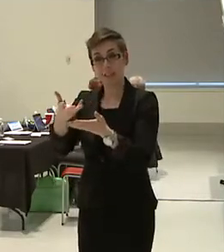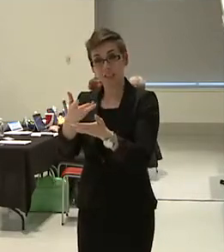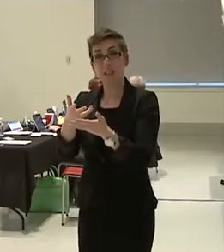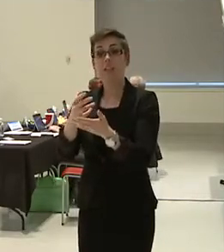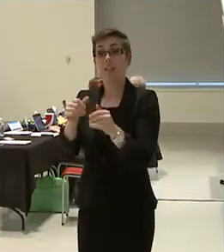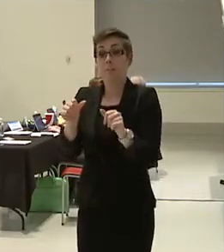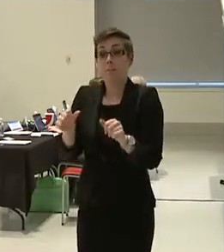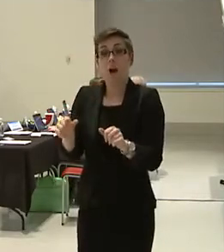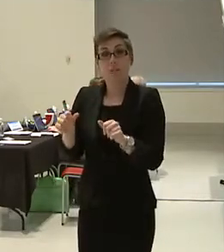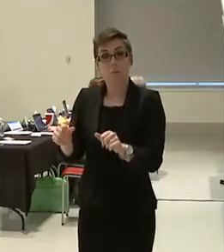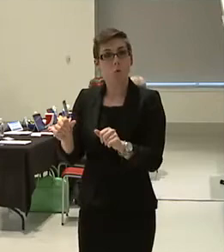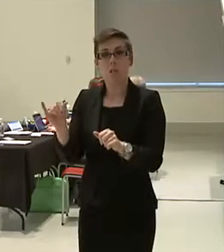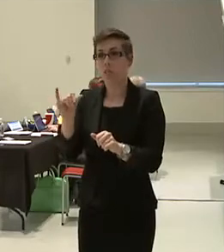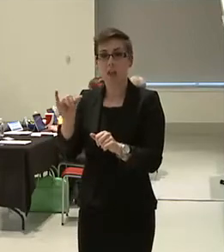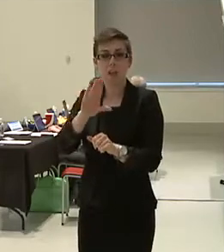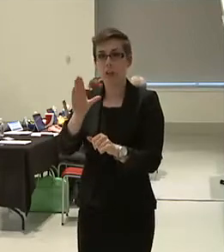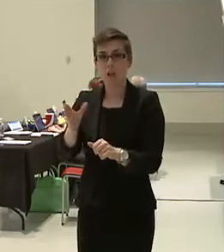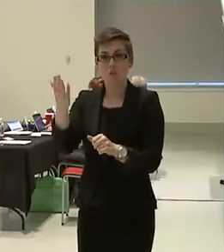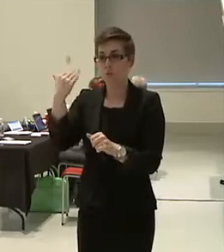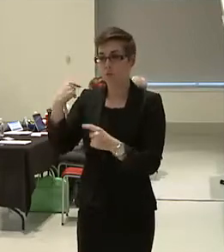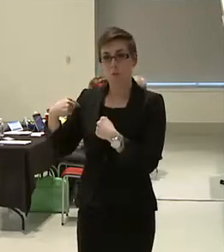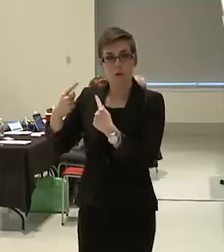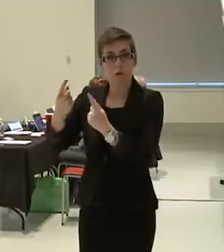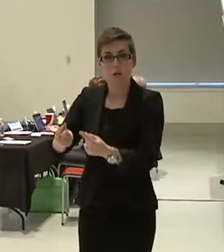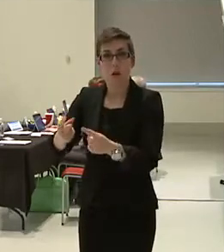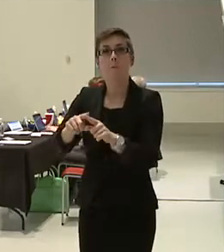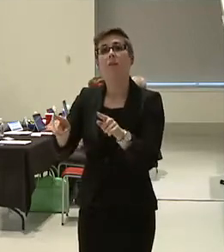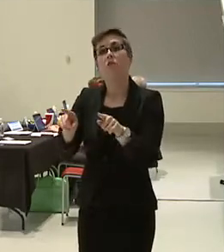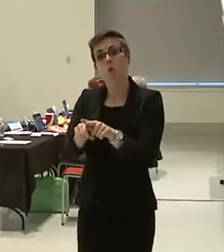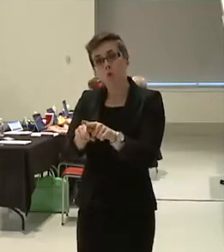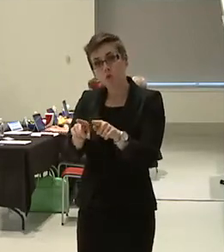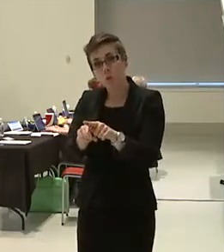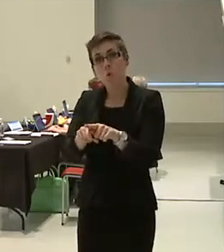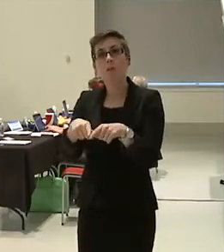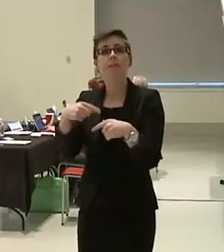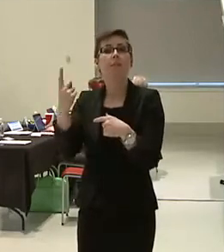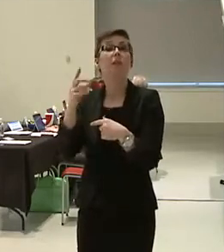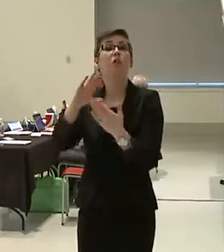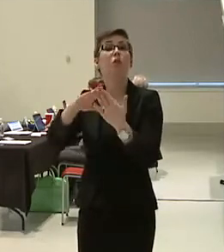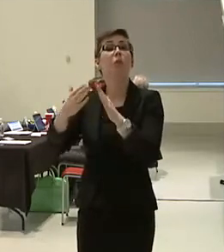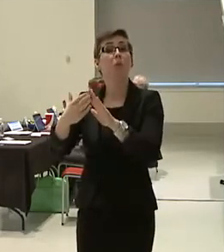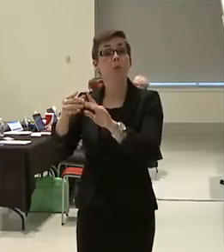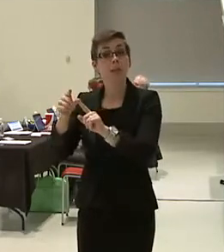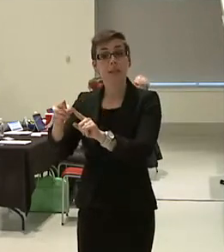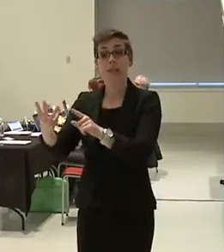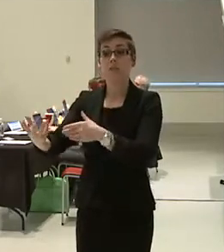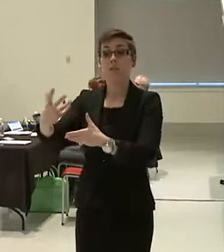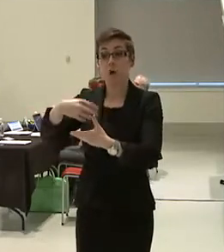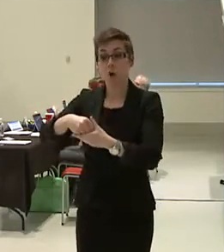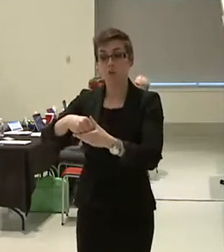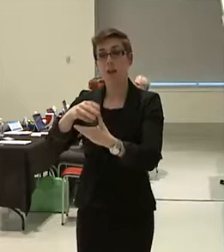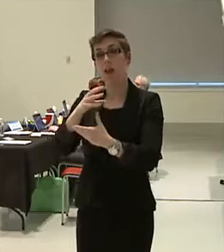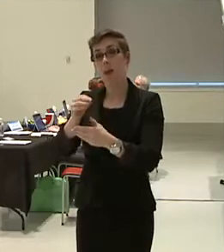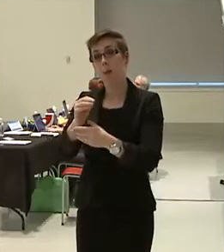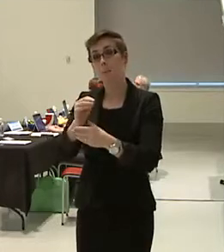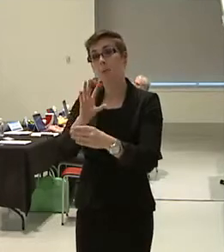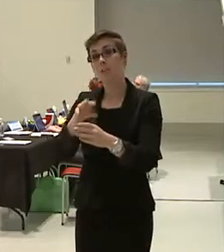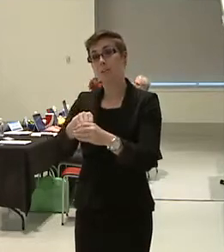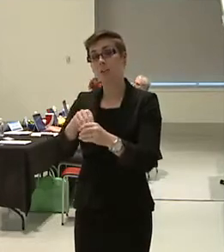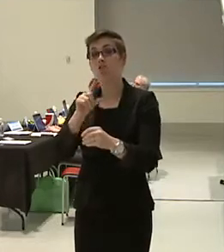it is inevitable. There's no turning back. The question is only whether the community involvement and participation is